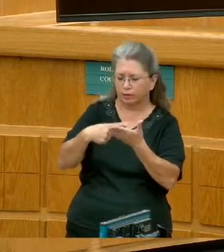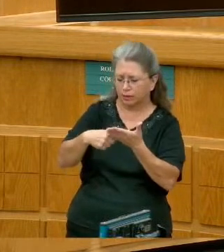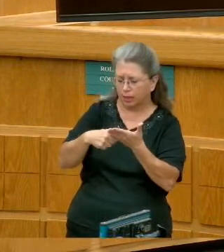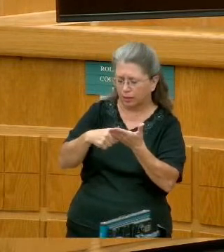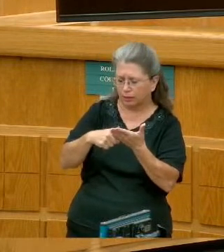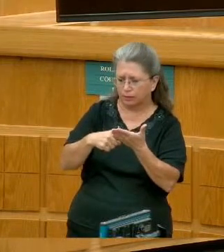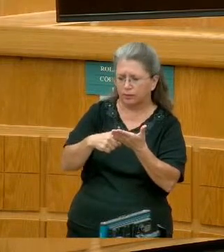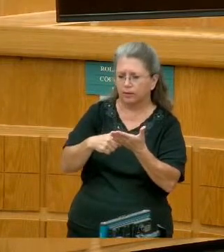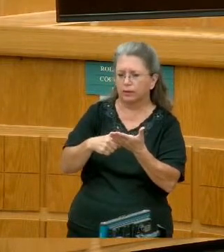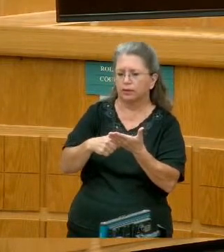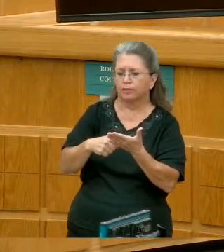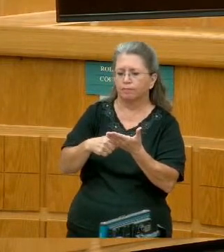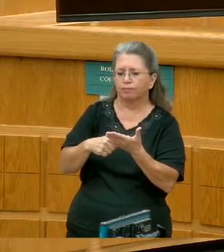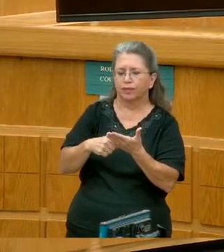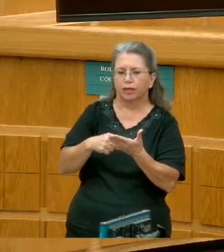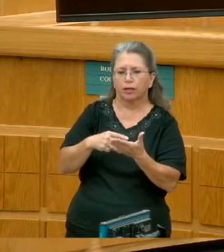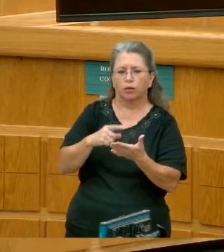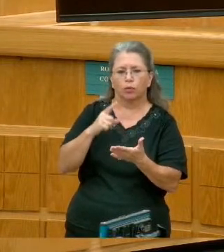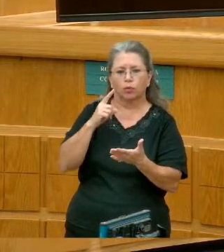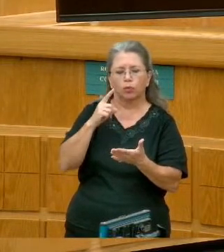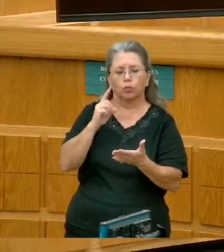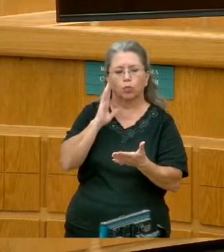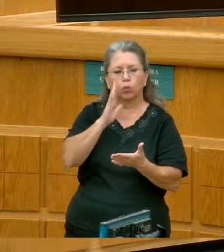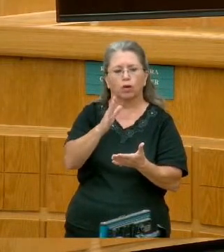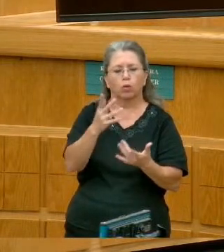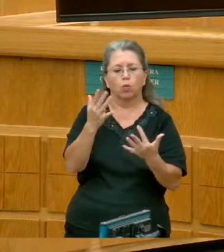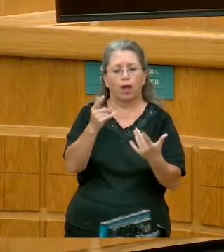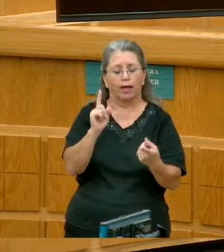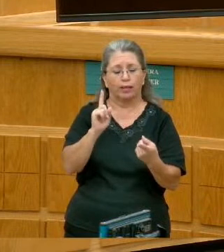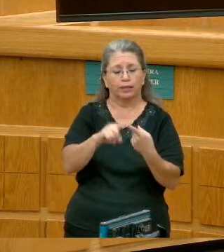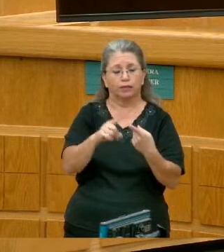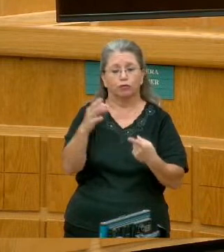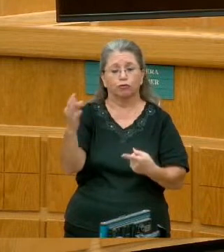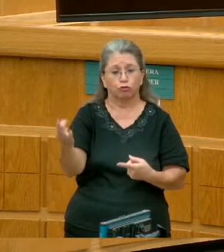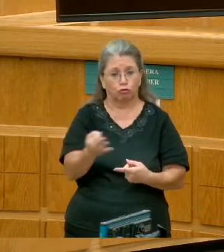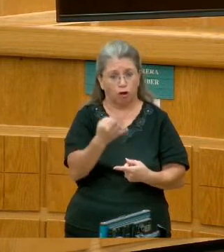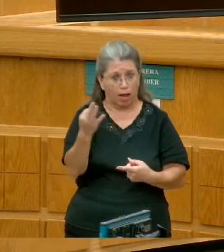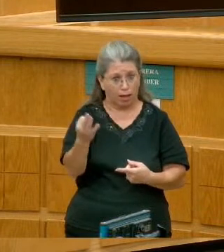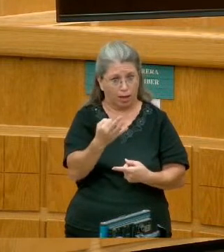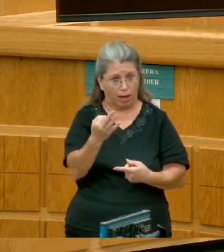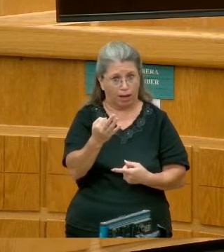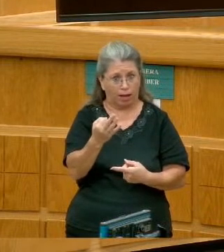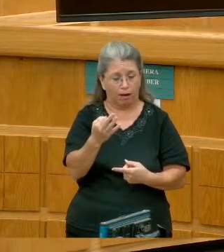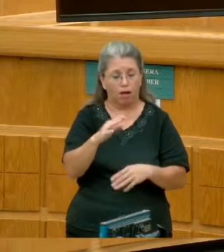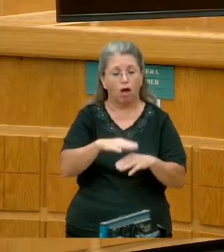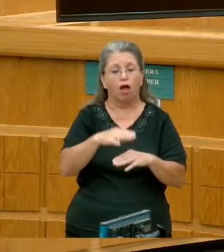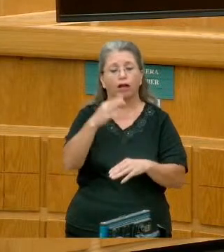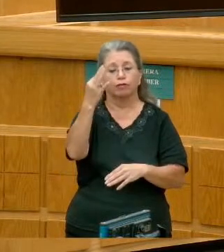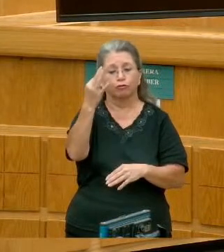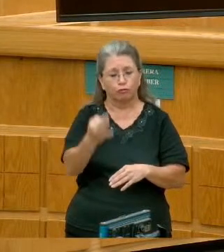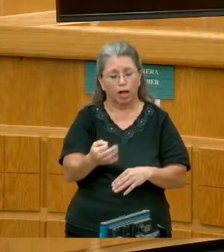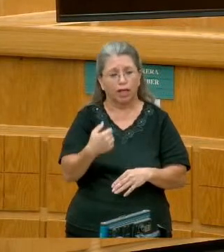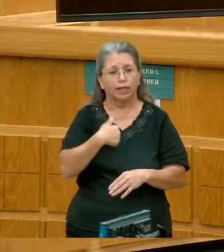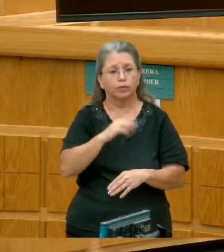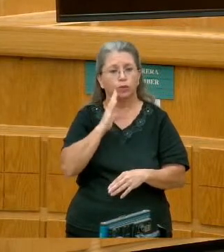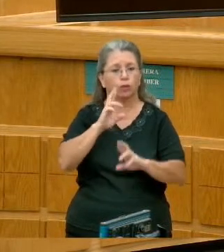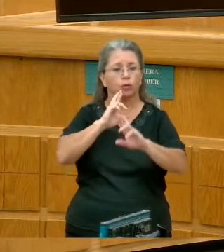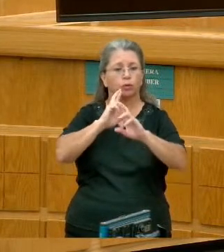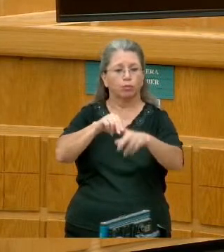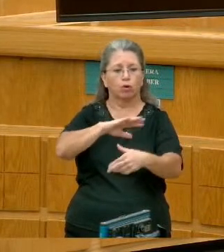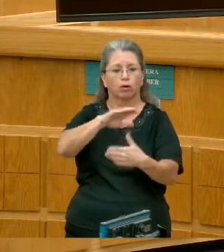ago, is wait till Friday and then compile the whole week's worth of testing data and report it out on one